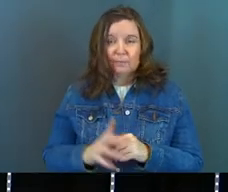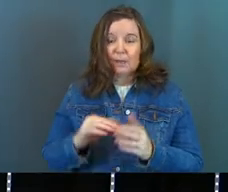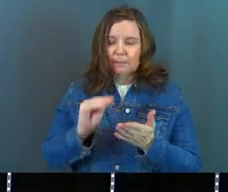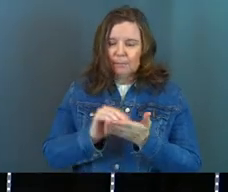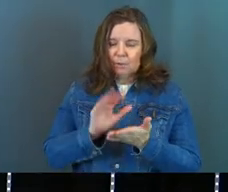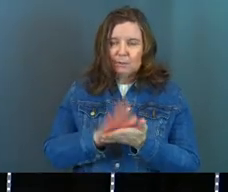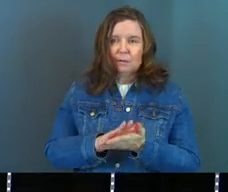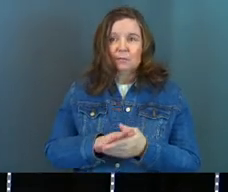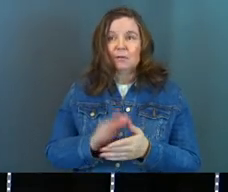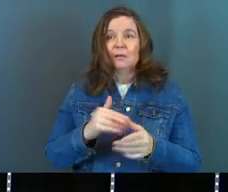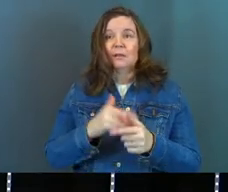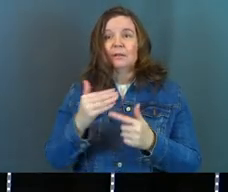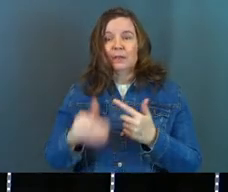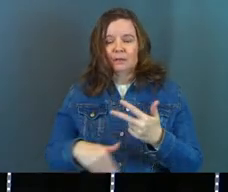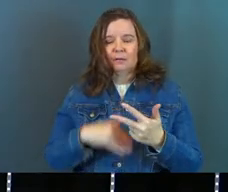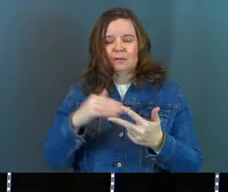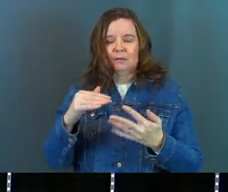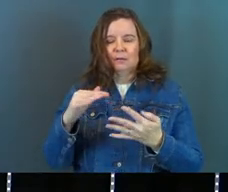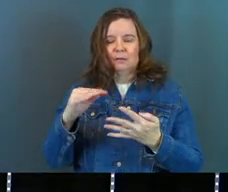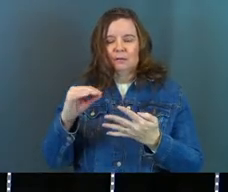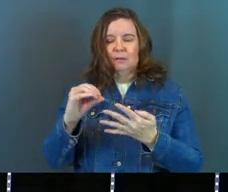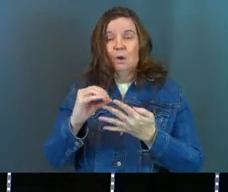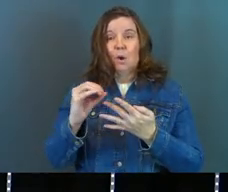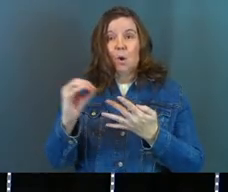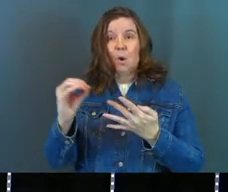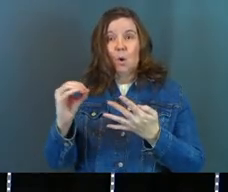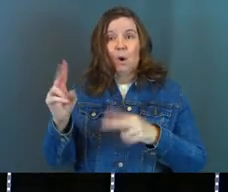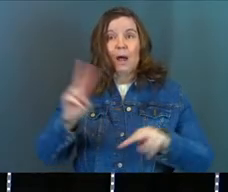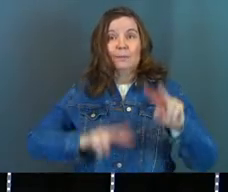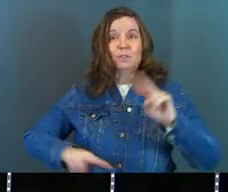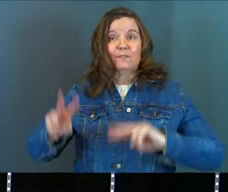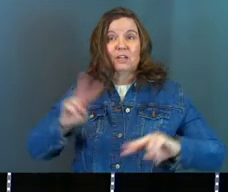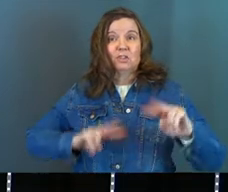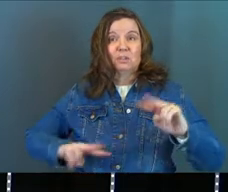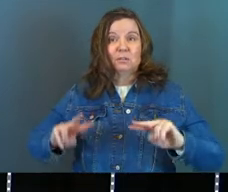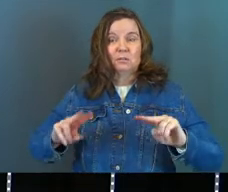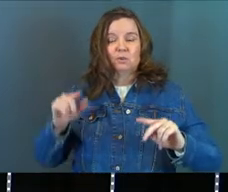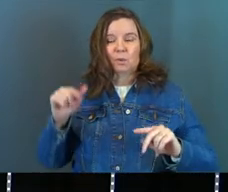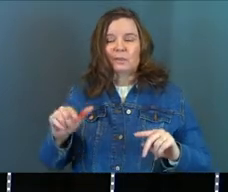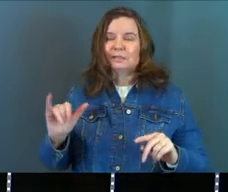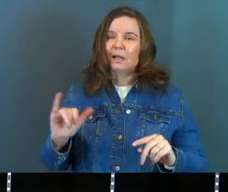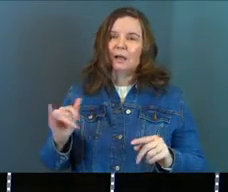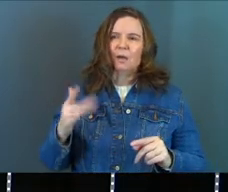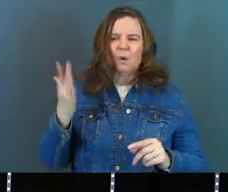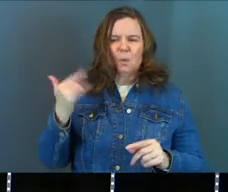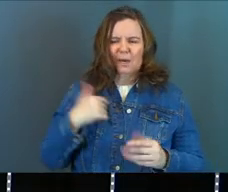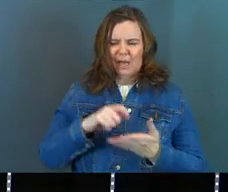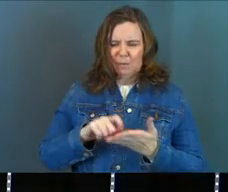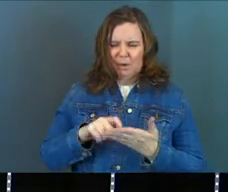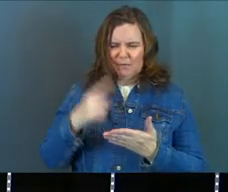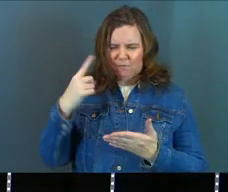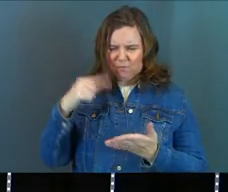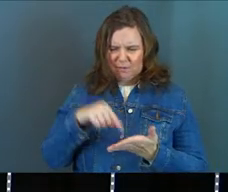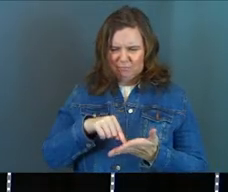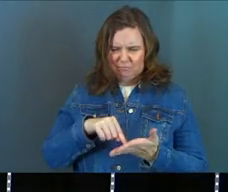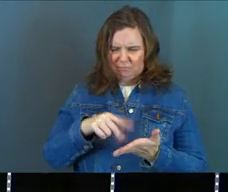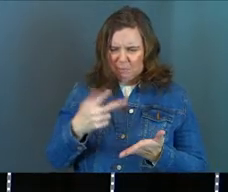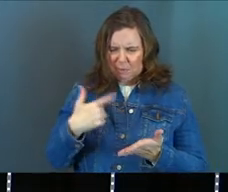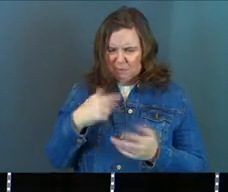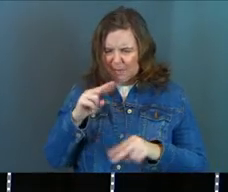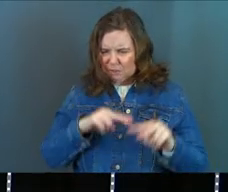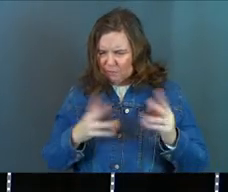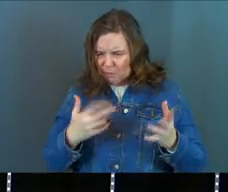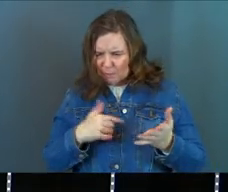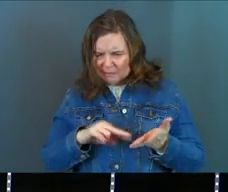But put that in that scripture. And then the O there is observation. And so this is just like, why did I write this one down? What am I observing?